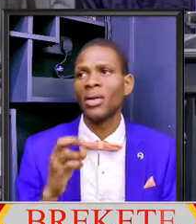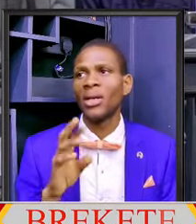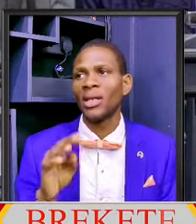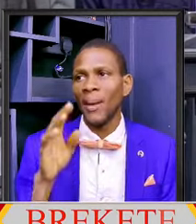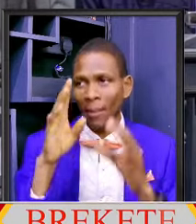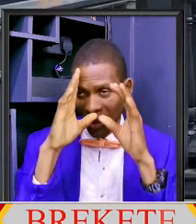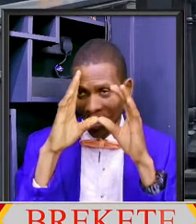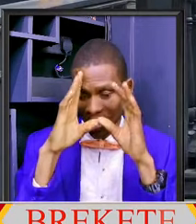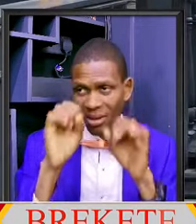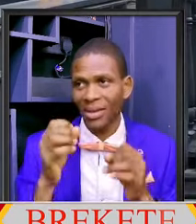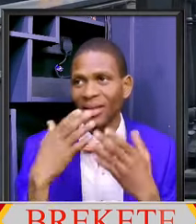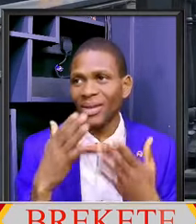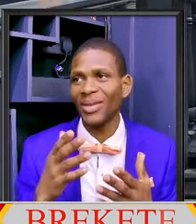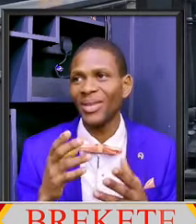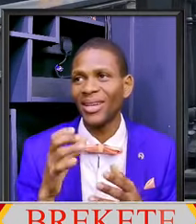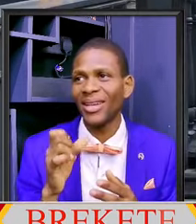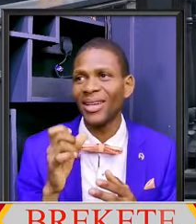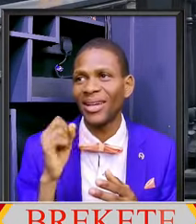sir.